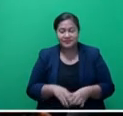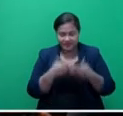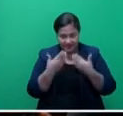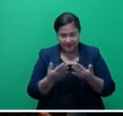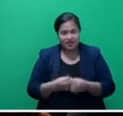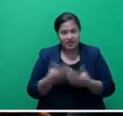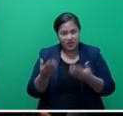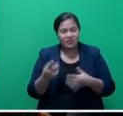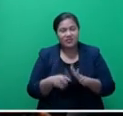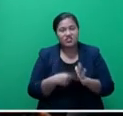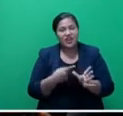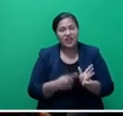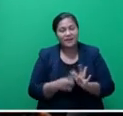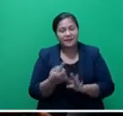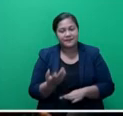Anare, Jale, you have the floor.